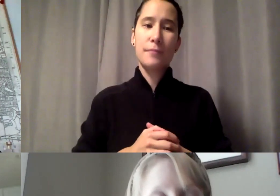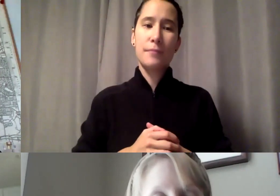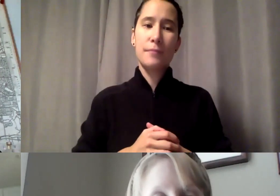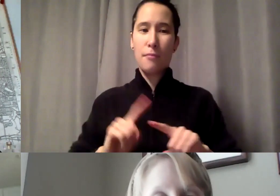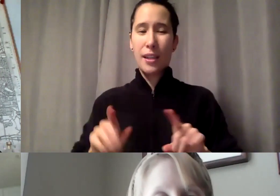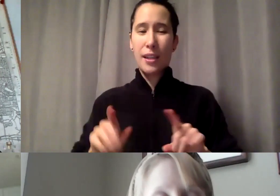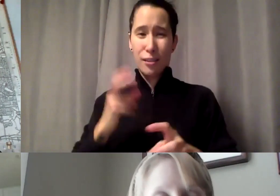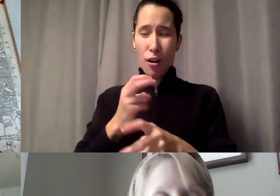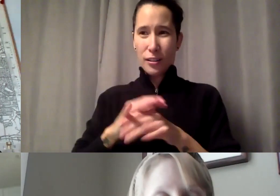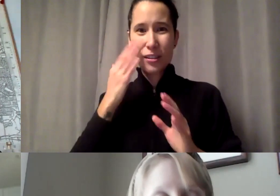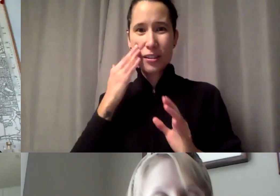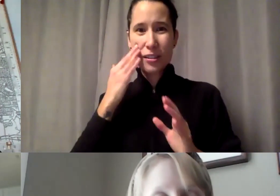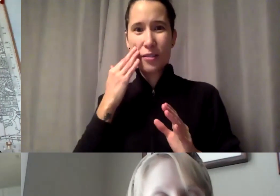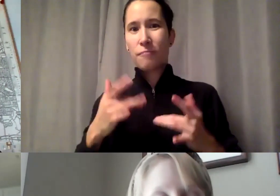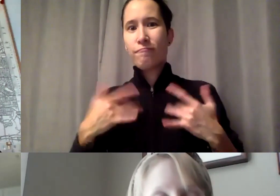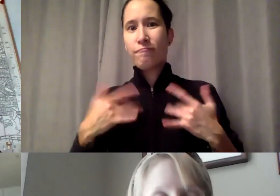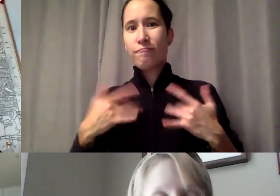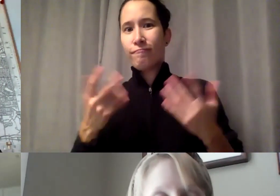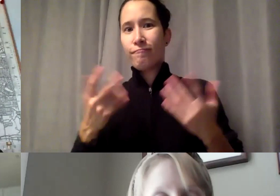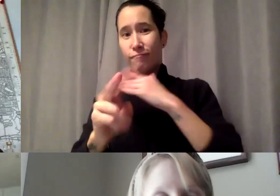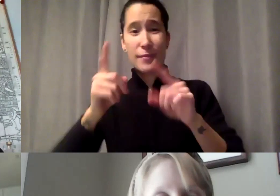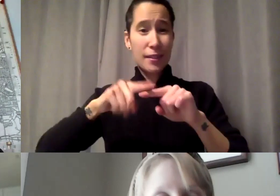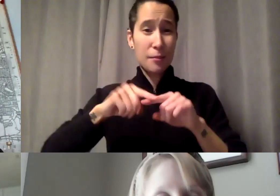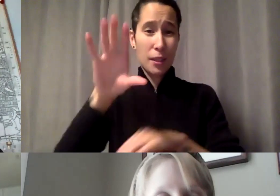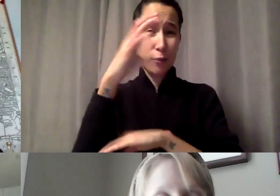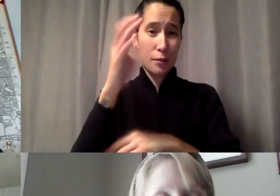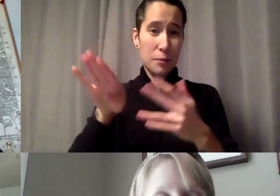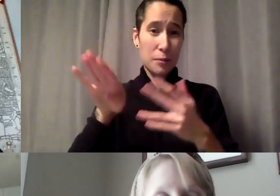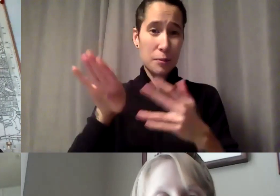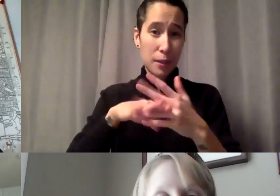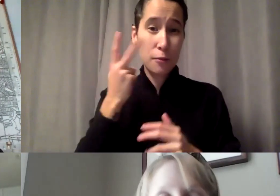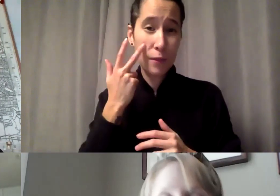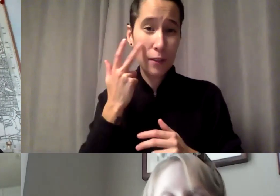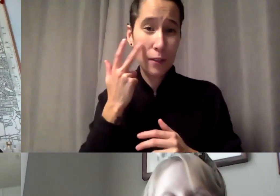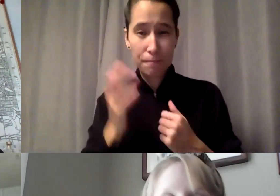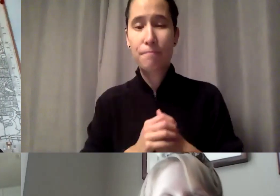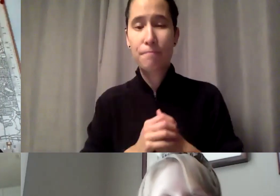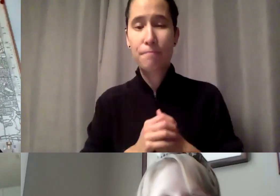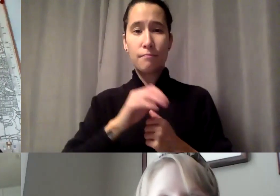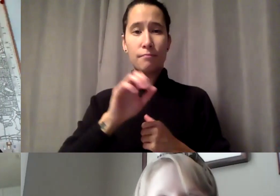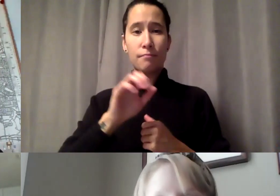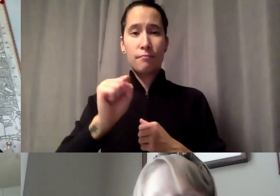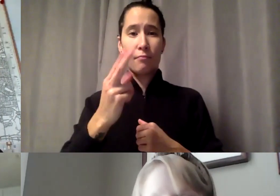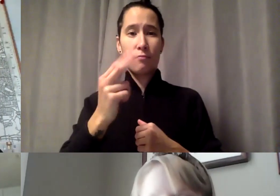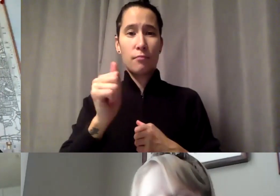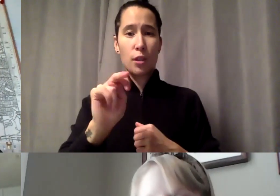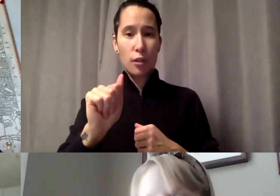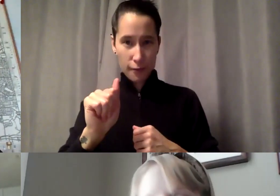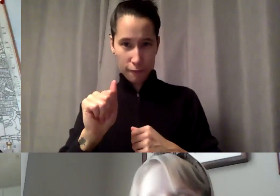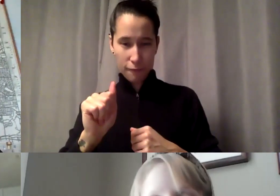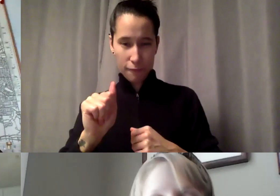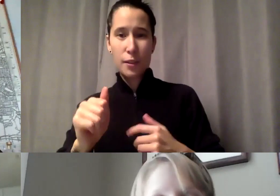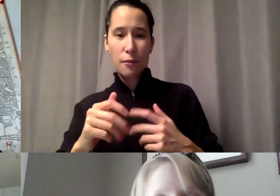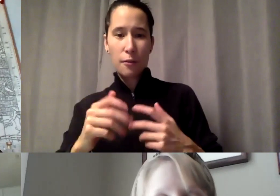tell depending on how things go over Christmas. I appreciate that, Jared, and we're getting some comments in now, thanking us, knowing